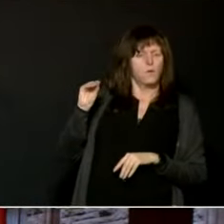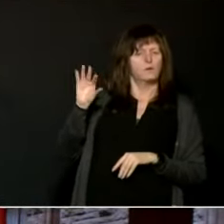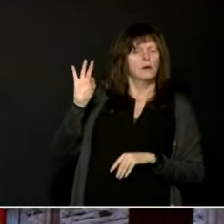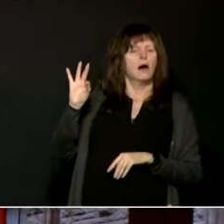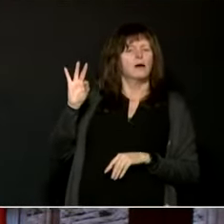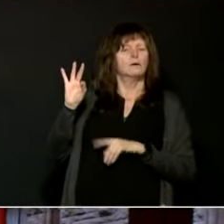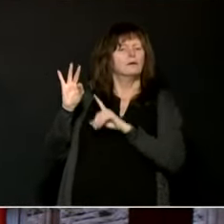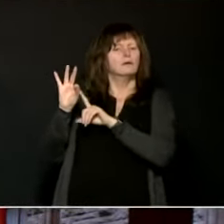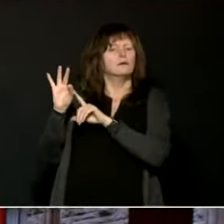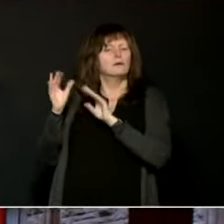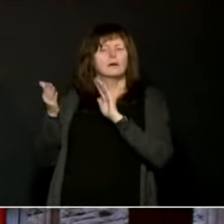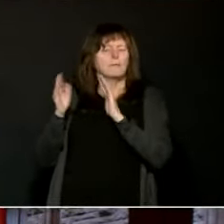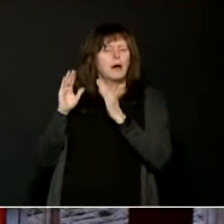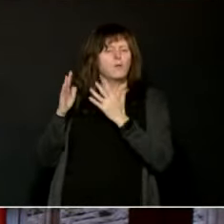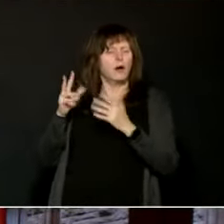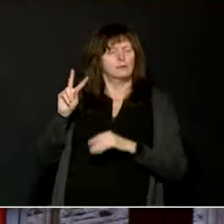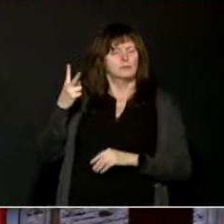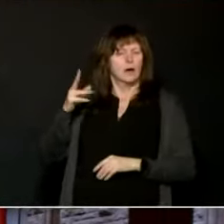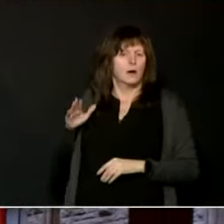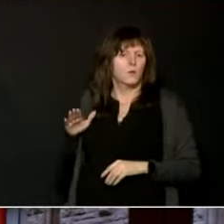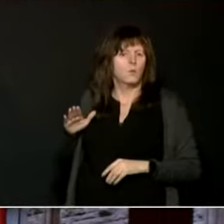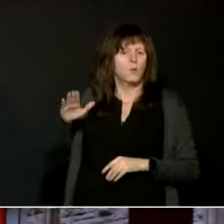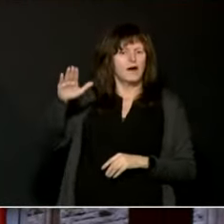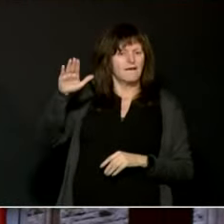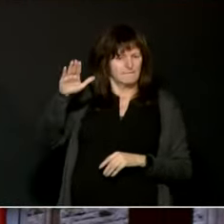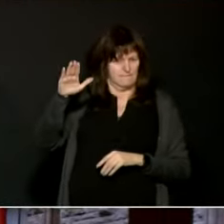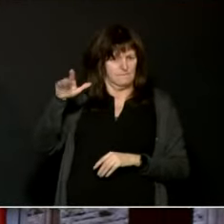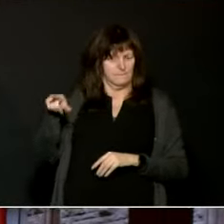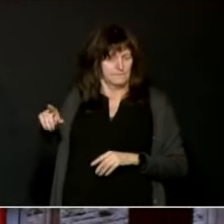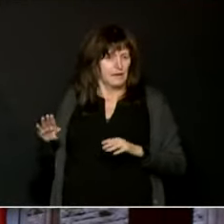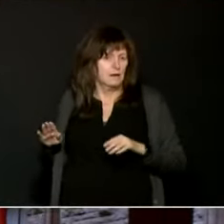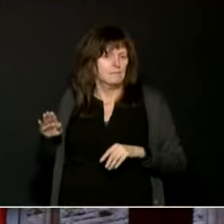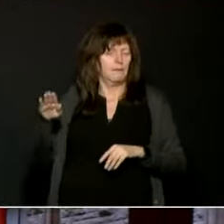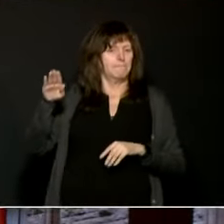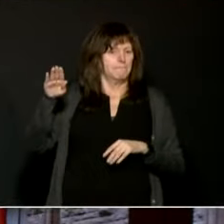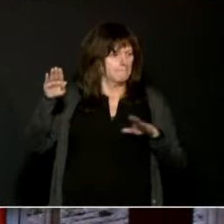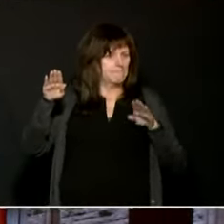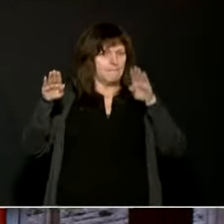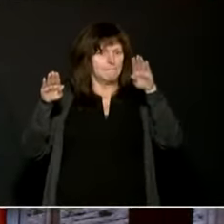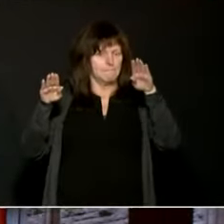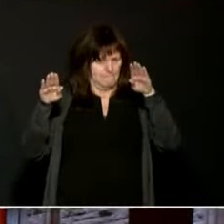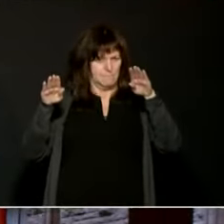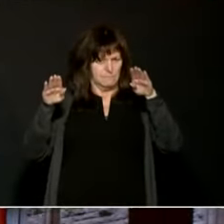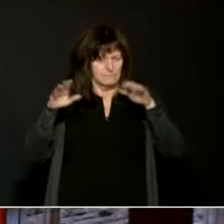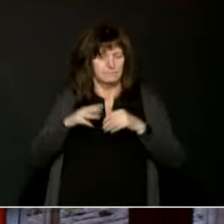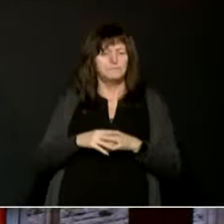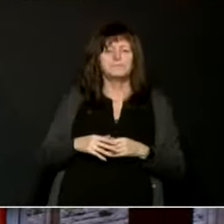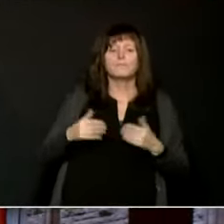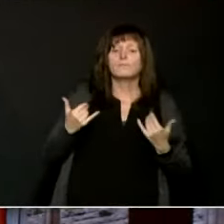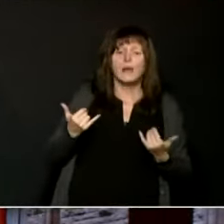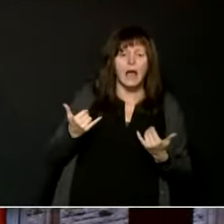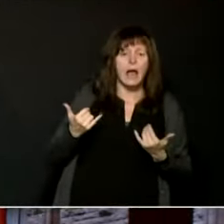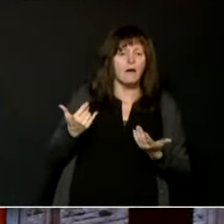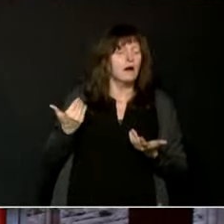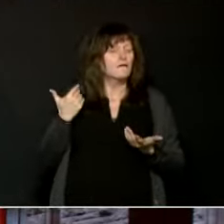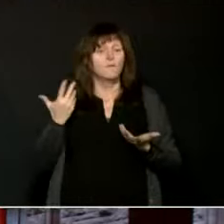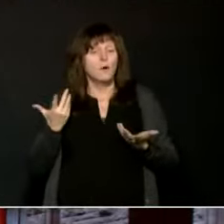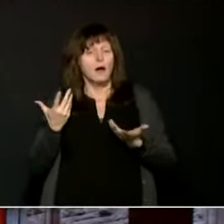wave. We do have some more beds now with the Cartolucci Hospital opening, but that's not